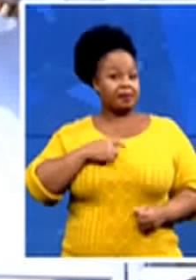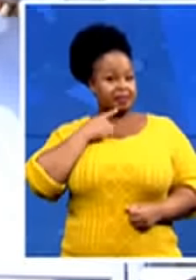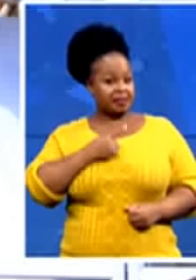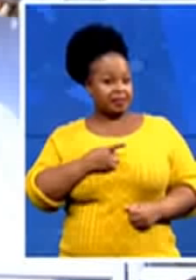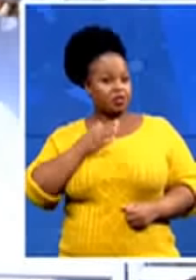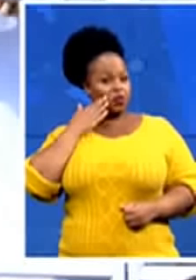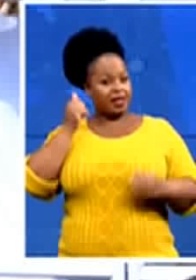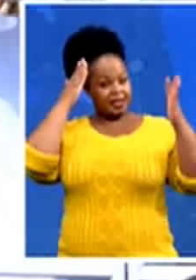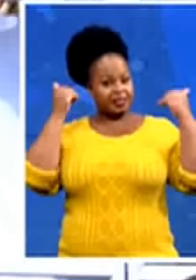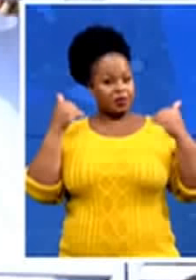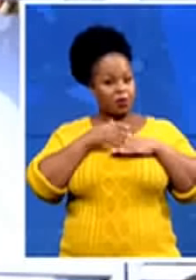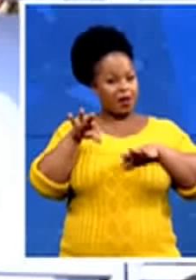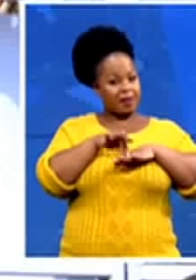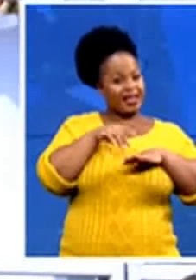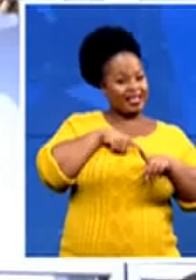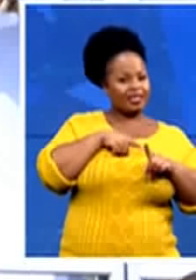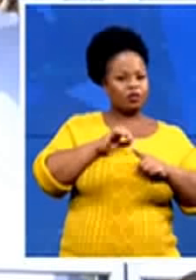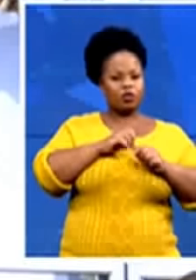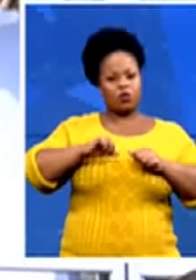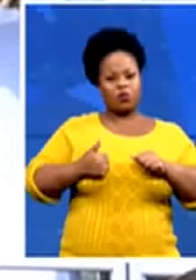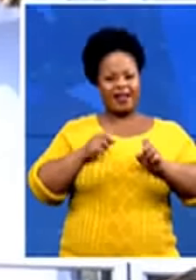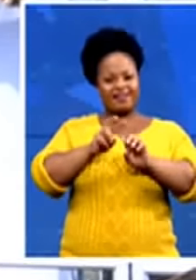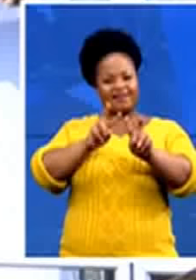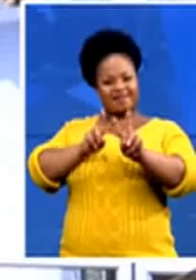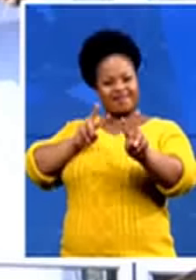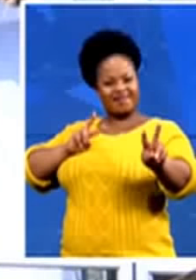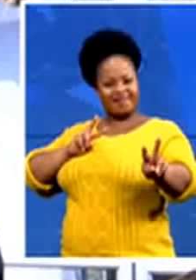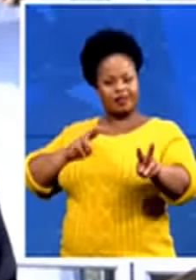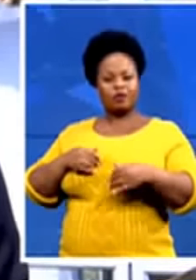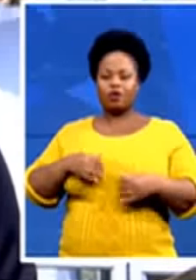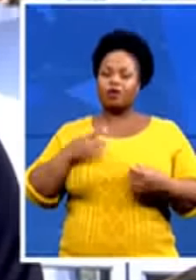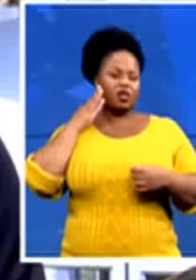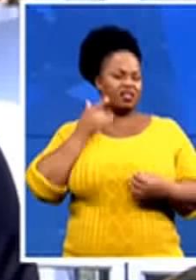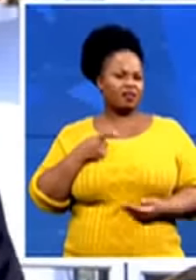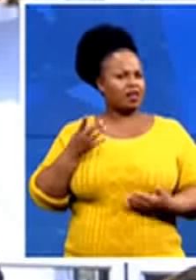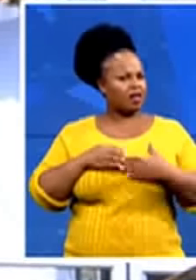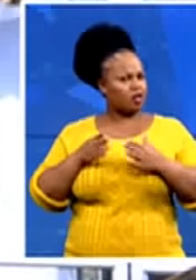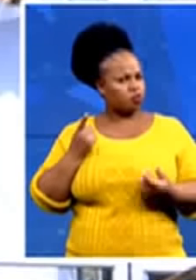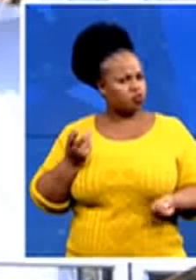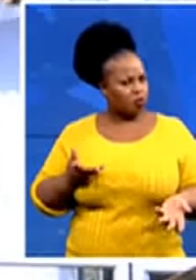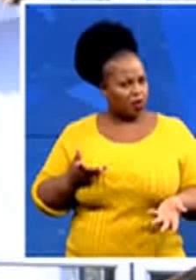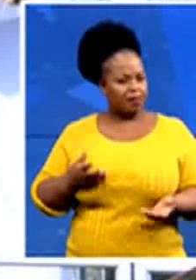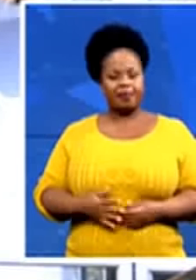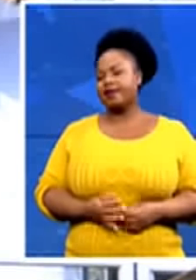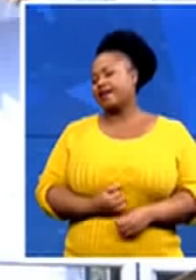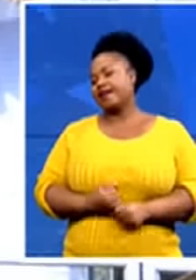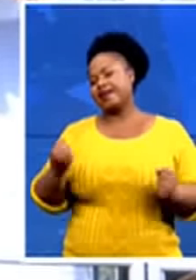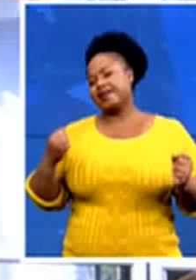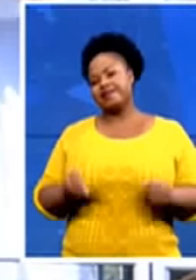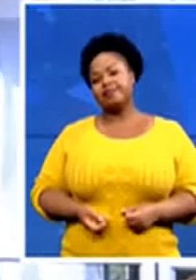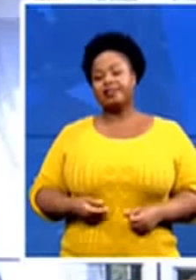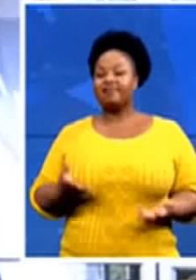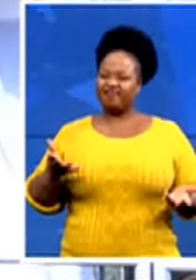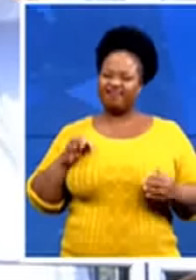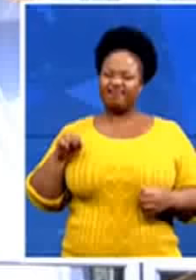wife's matron of honor and he's saying which other leader would do something like that and of just speaking about the work